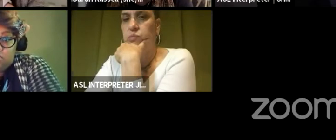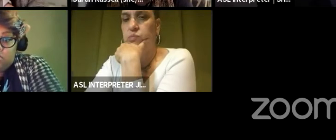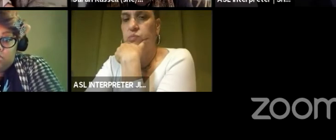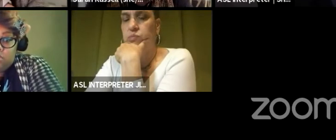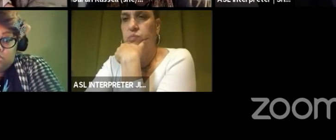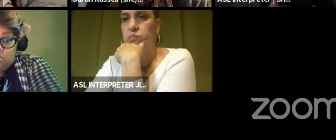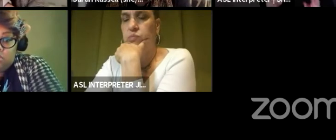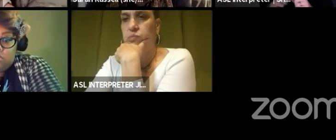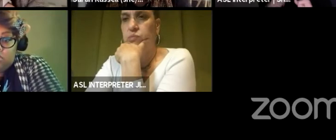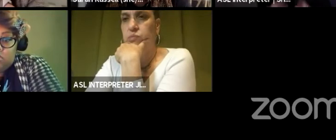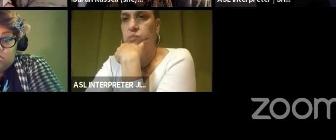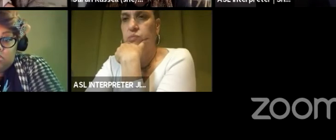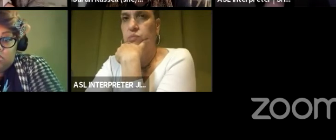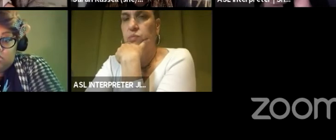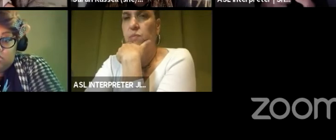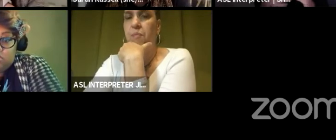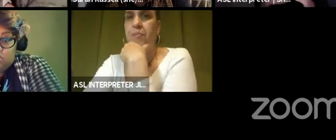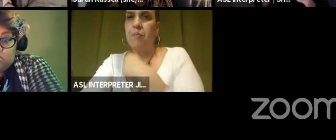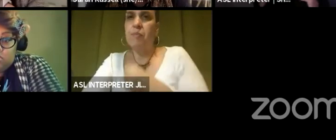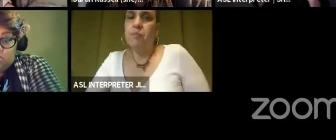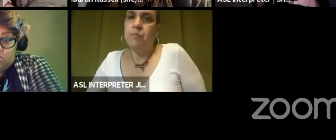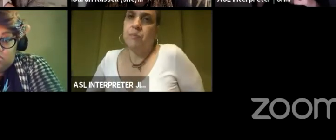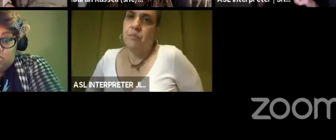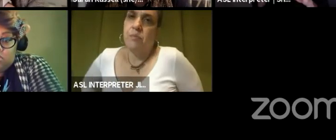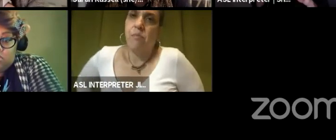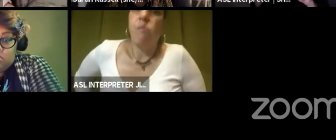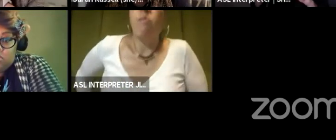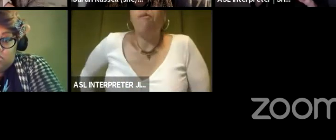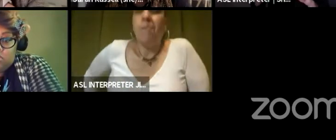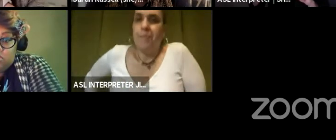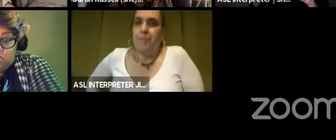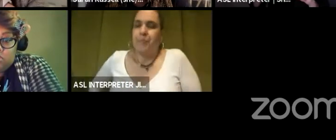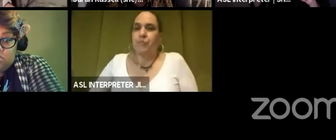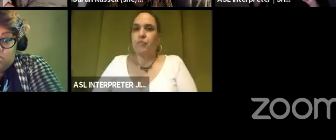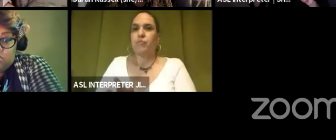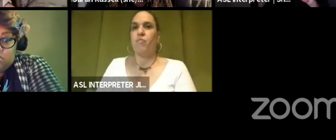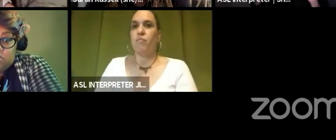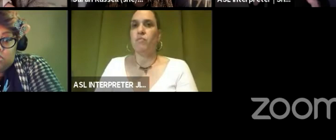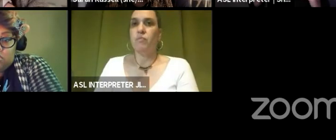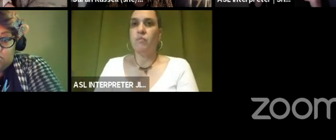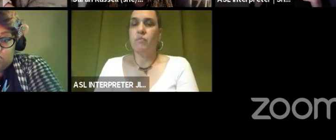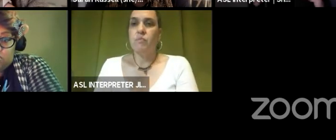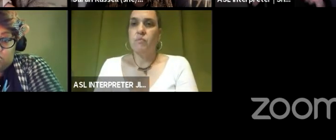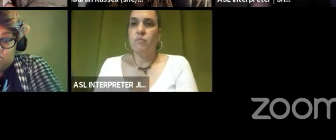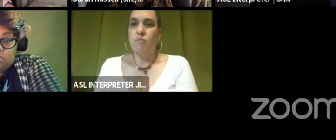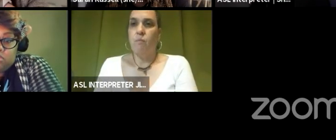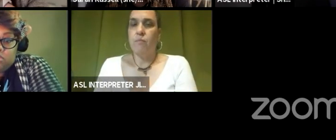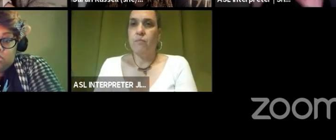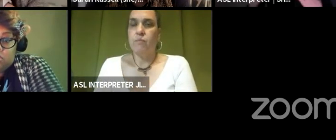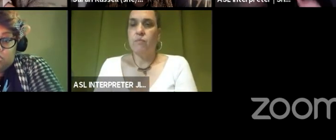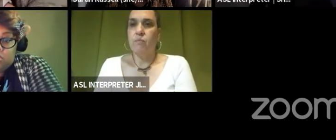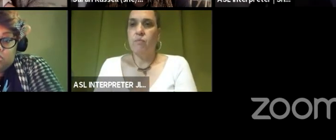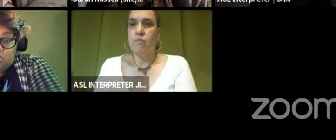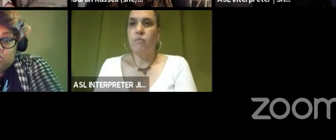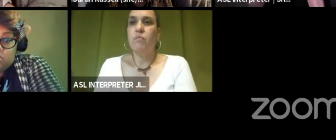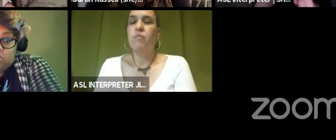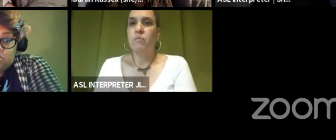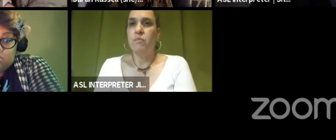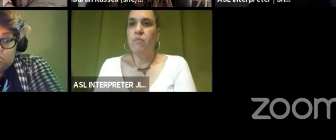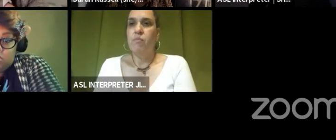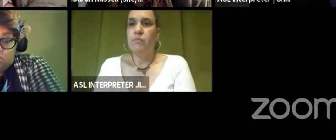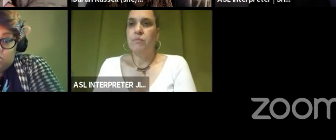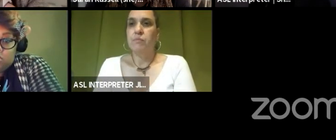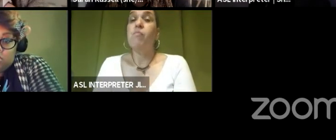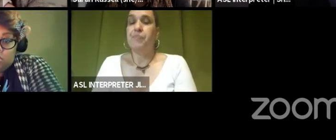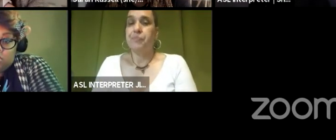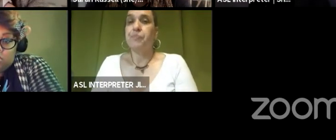technically they shouldn't have, that like wasn't allowed, but like also they're like, we'll do whatever we need to do. That was great. So companies that can make